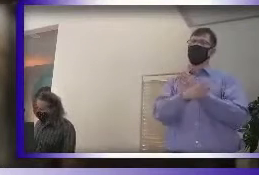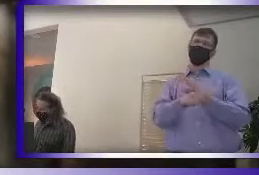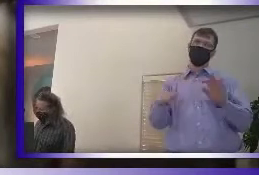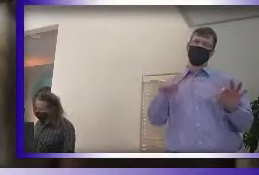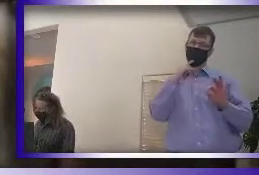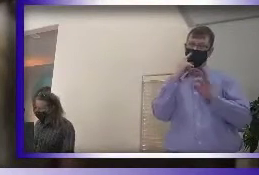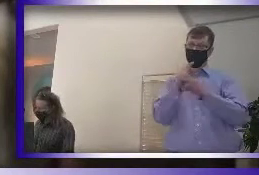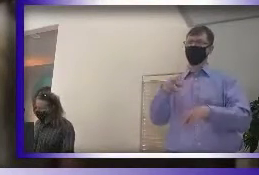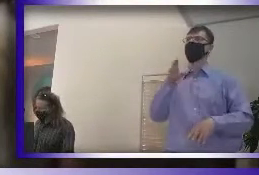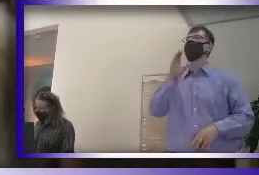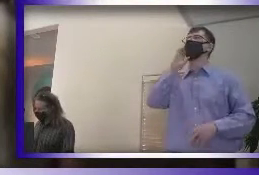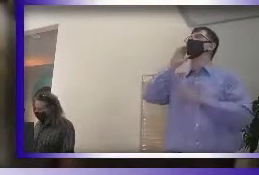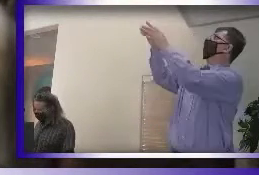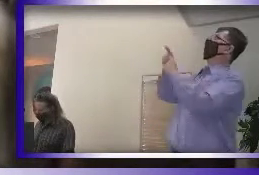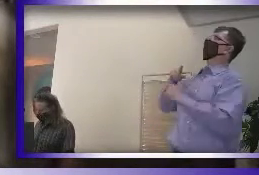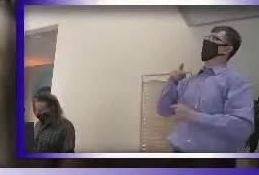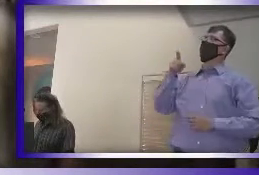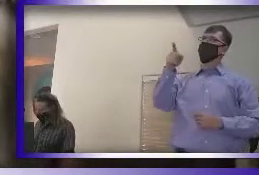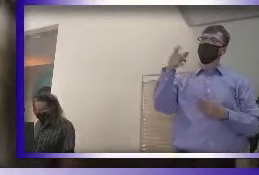now.